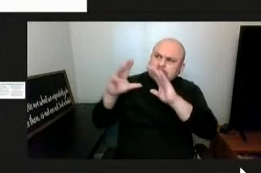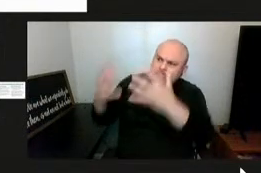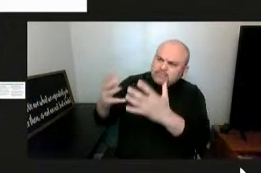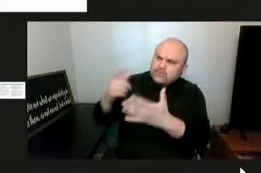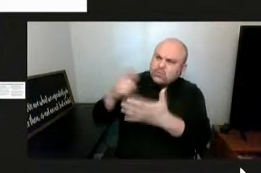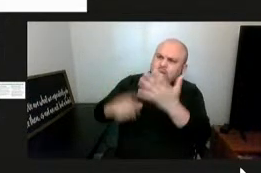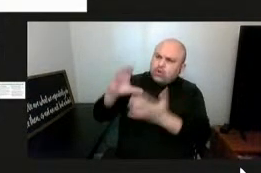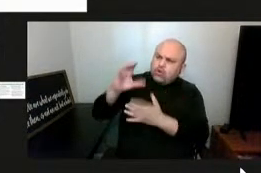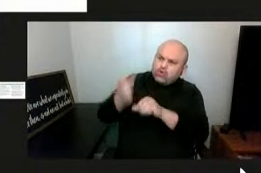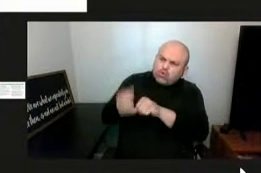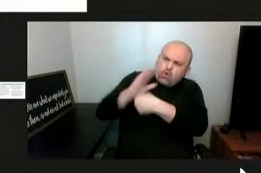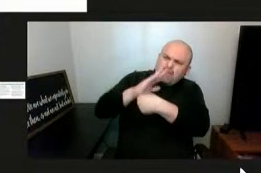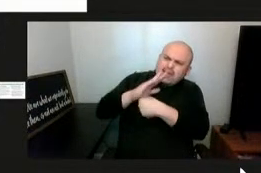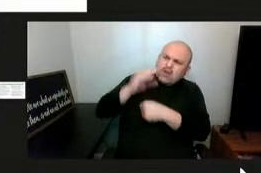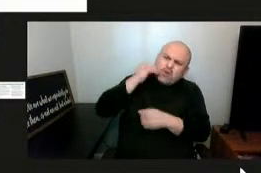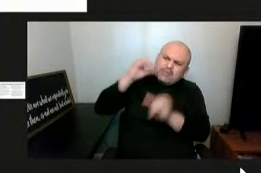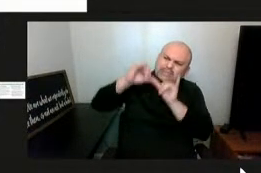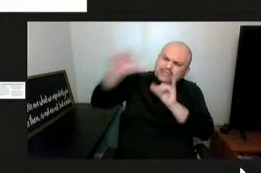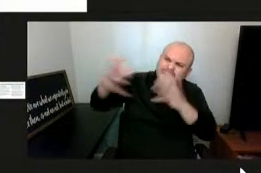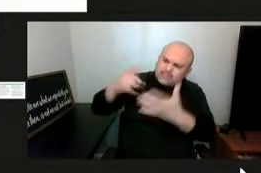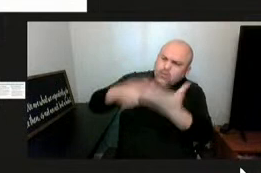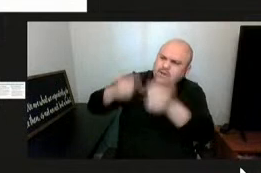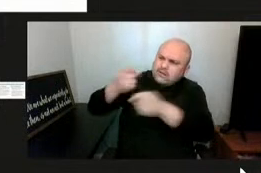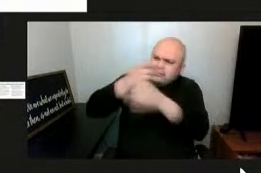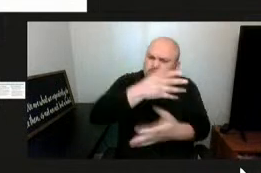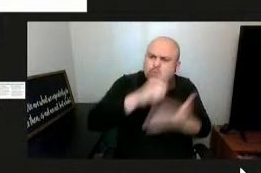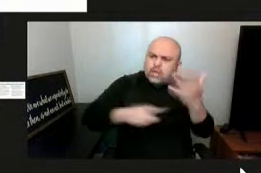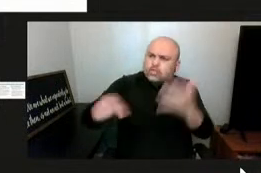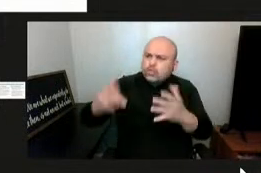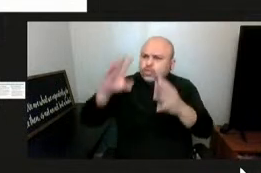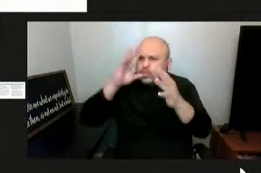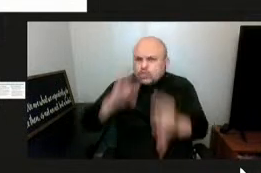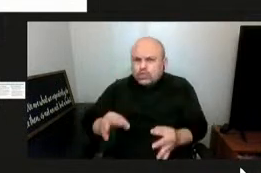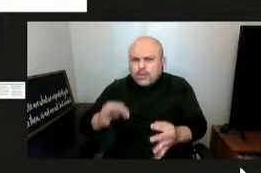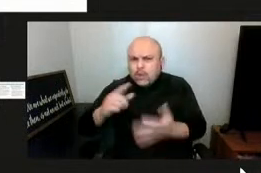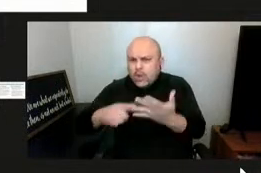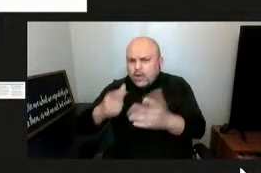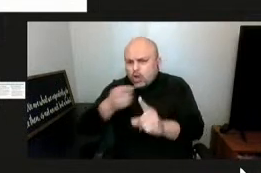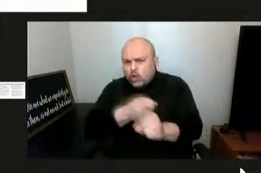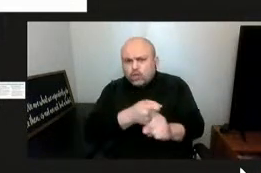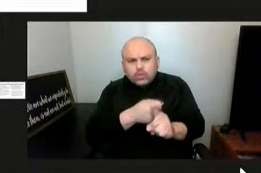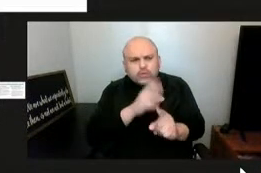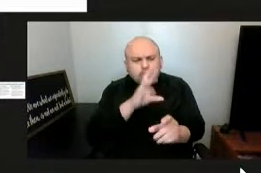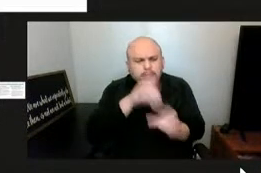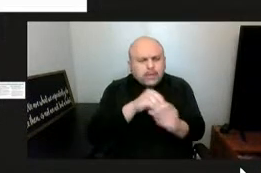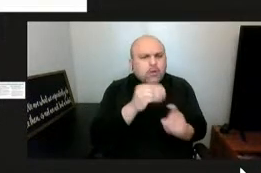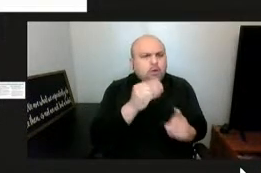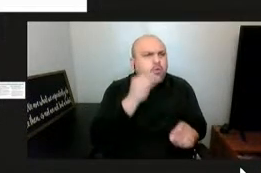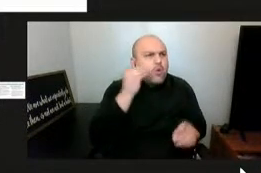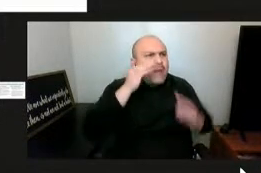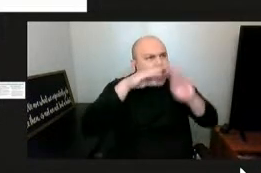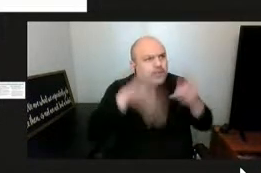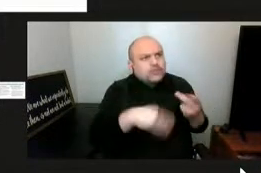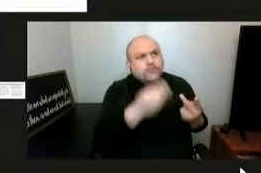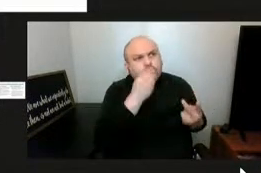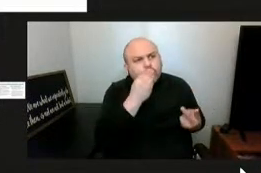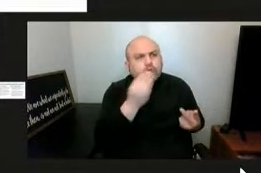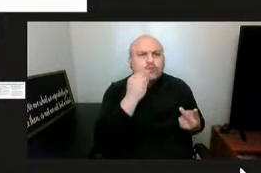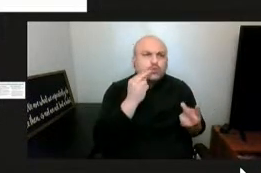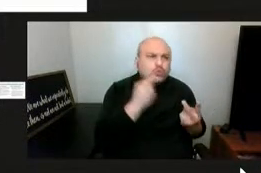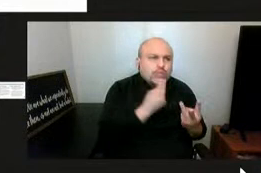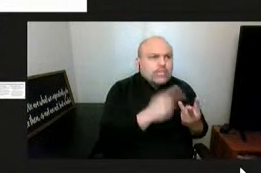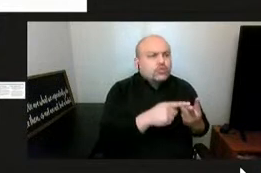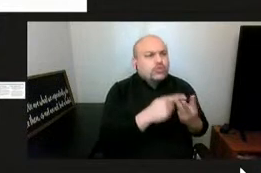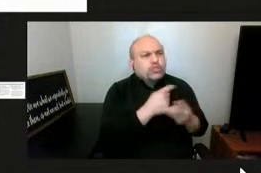it relates to other social determinants of health, which includes the housing, the food, nutrition security,